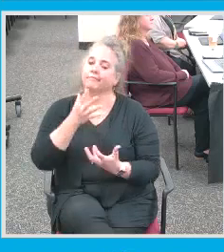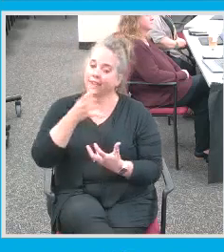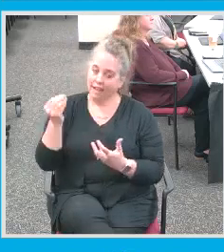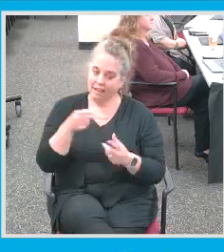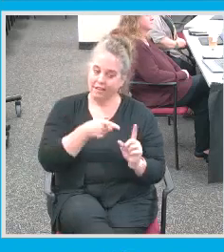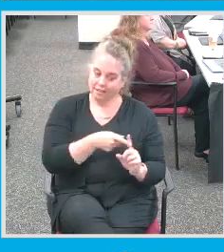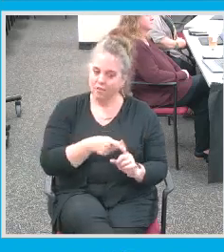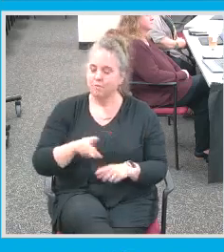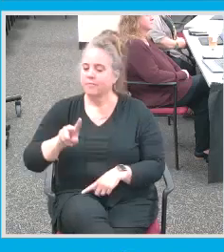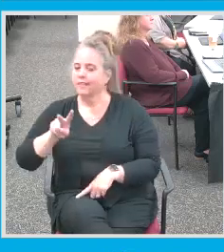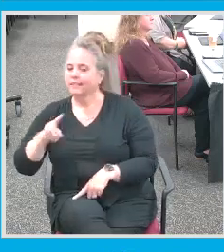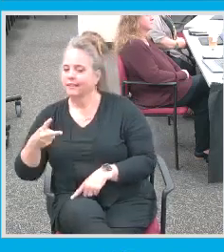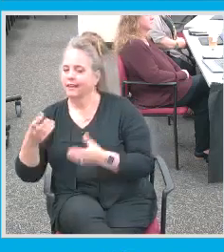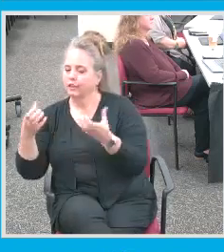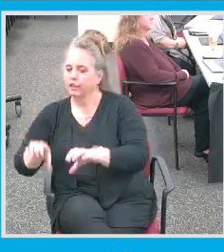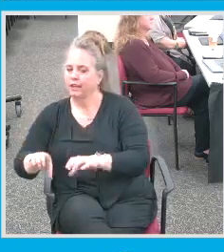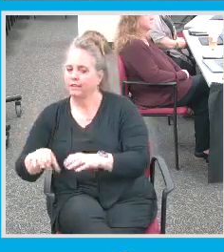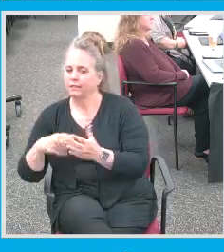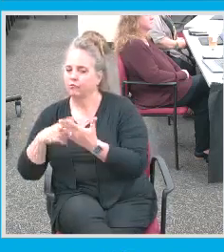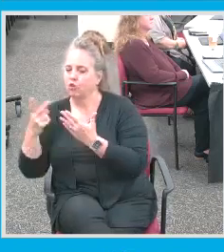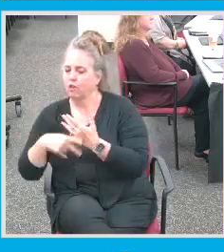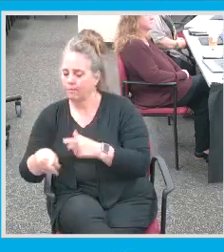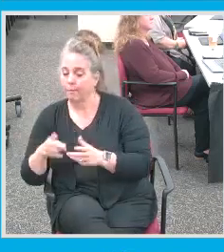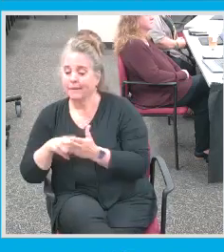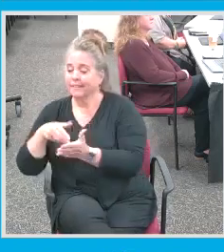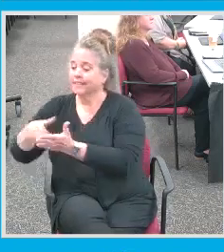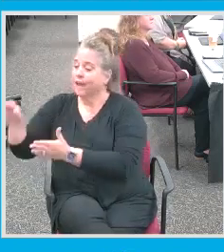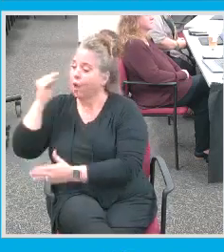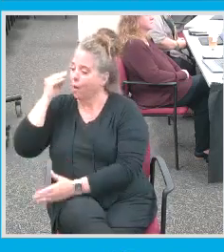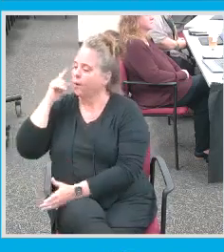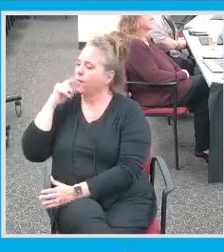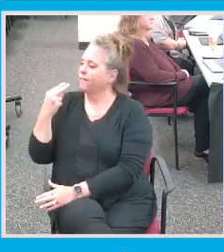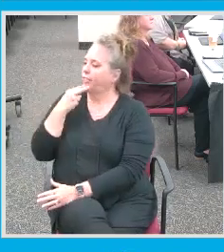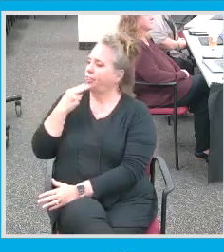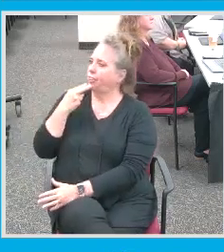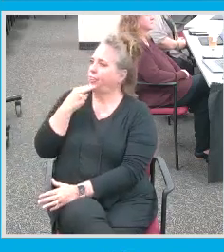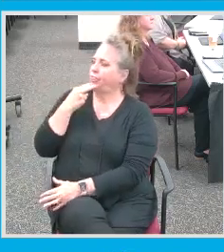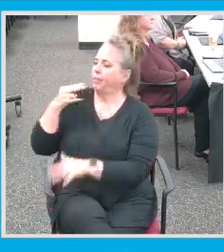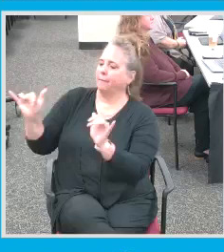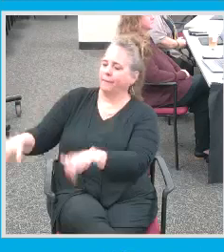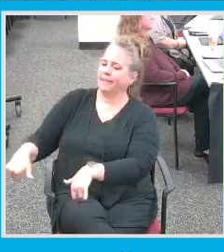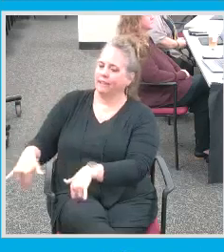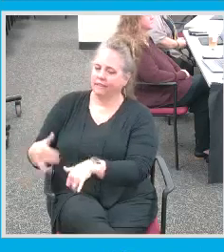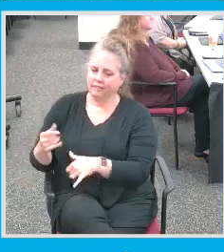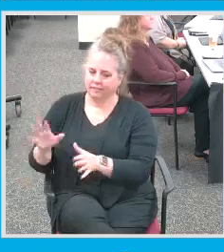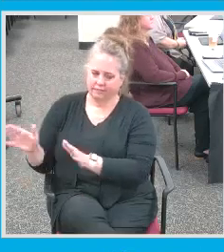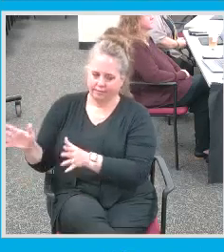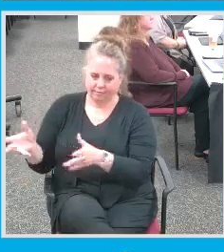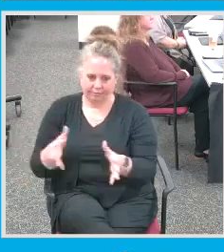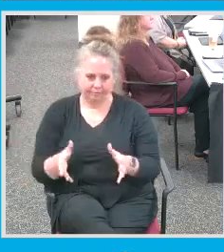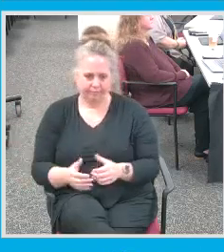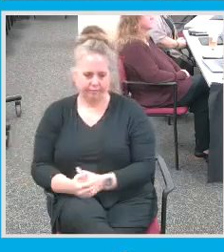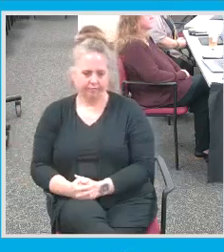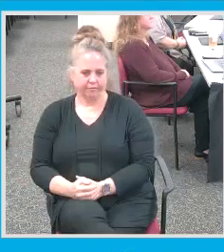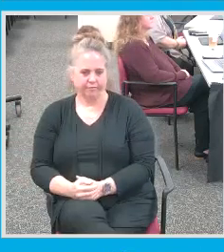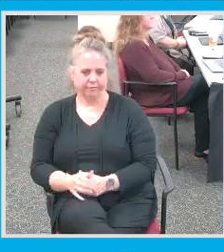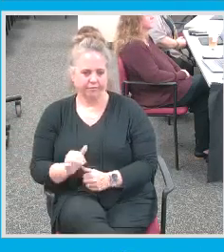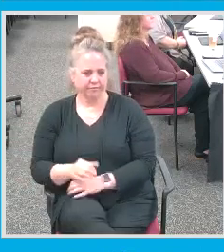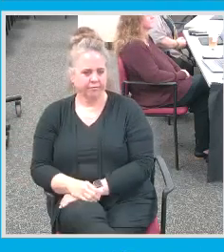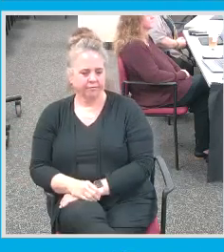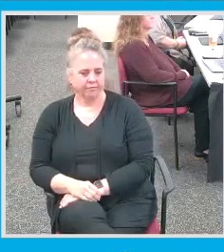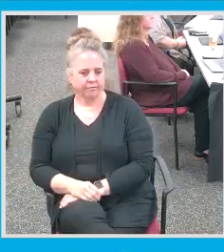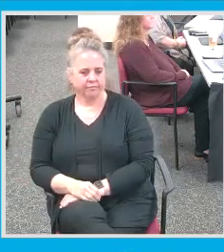go home and vape. So that's been a really important piece of information for us to get and communicate that with our families.